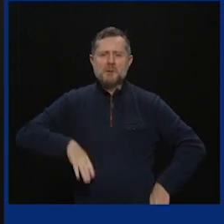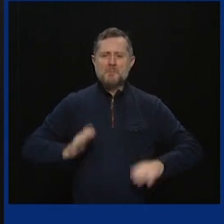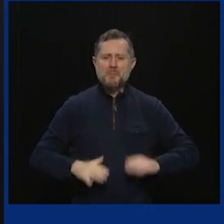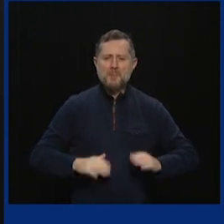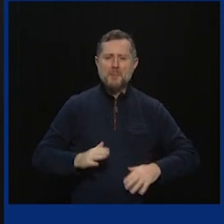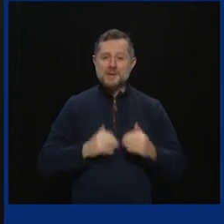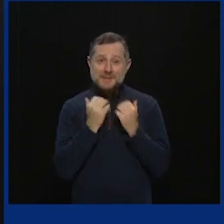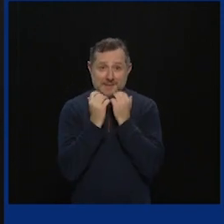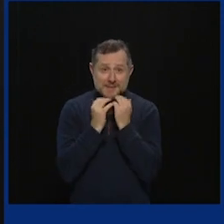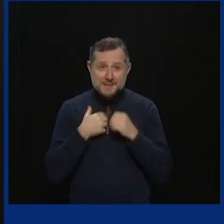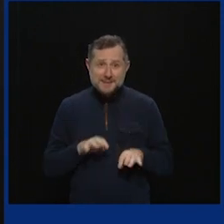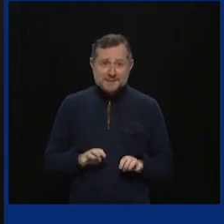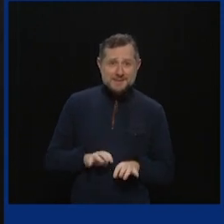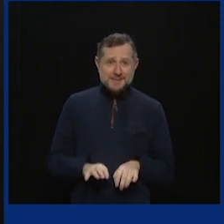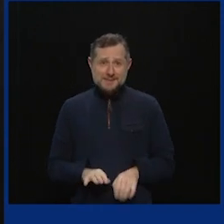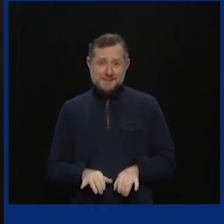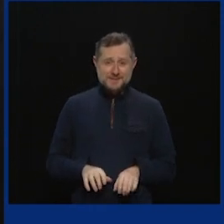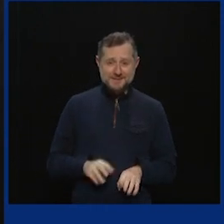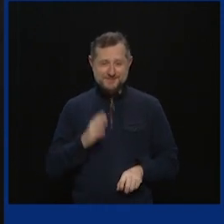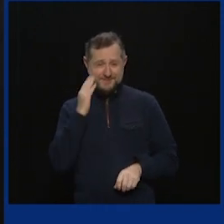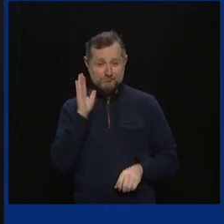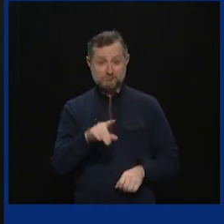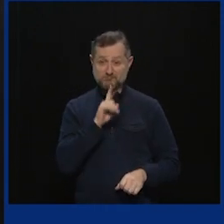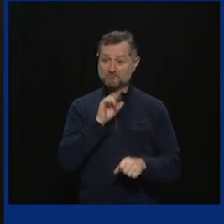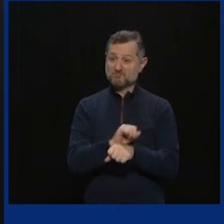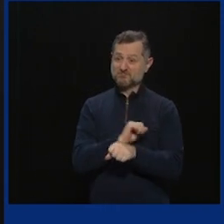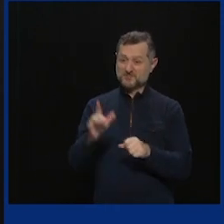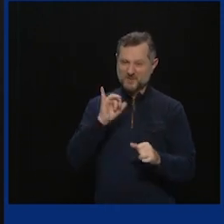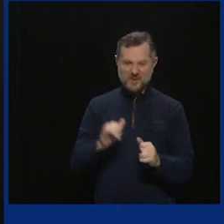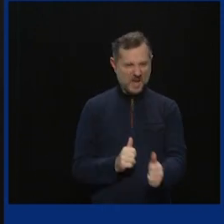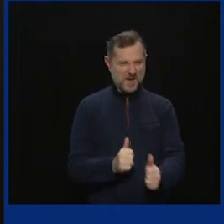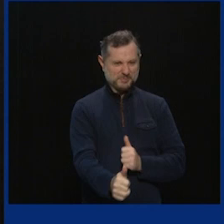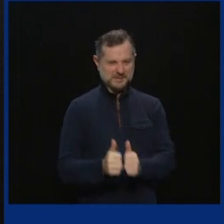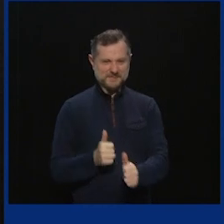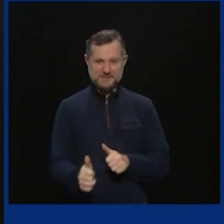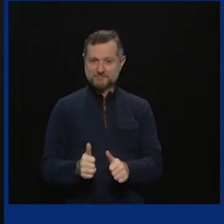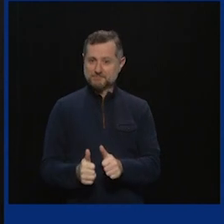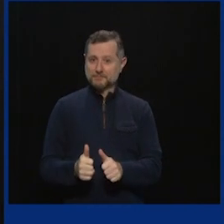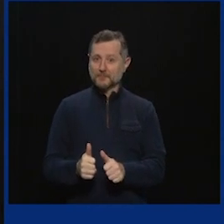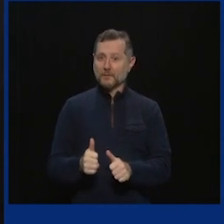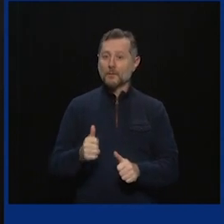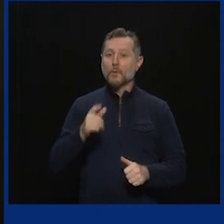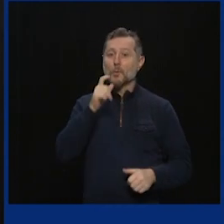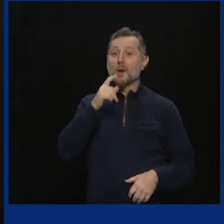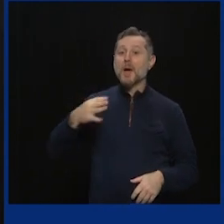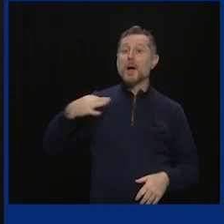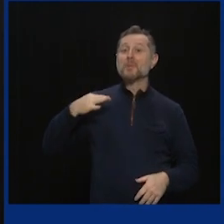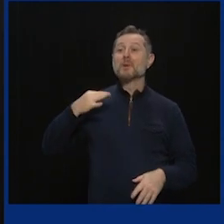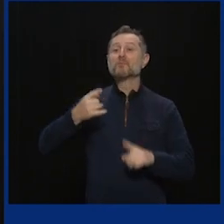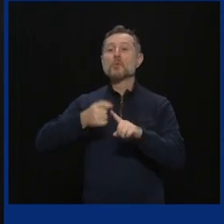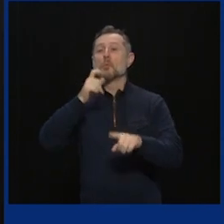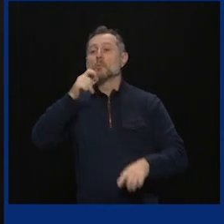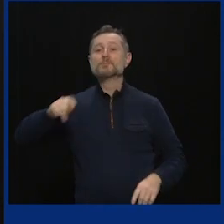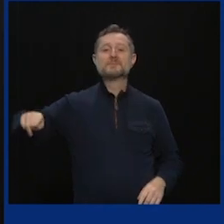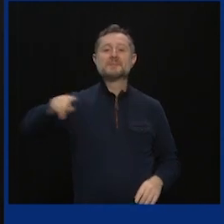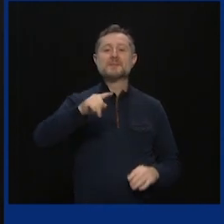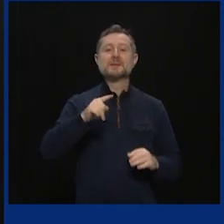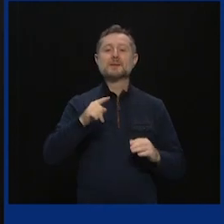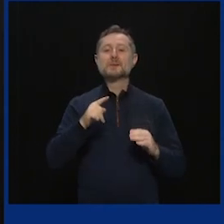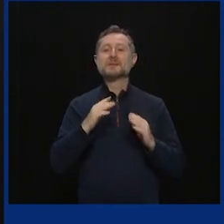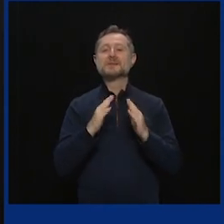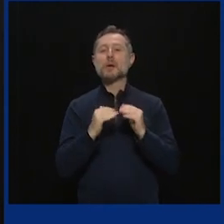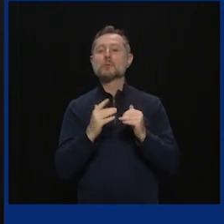is a competition that anyone who applies for the money from the Downtown Revitalization Initiative